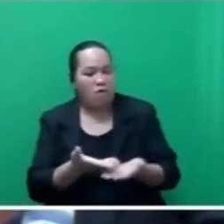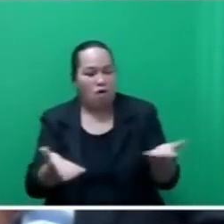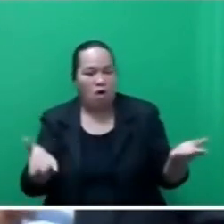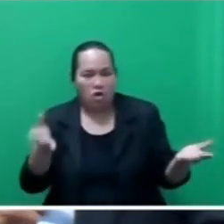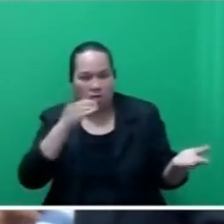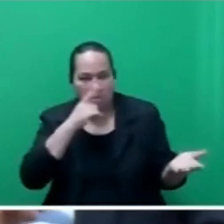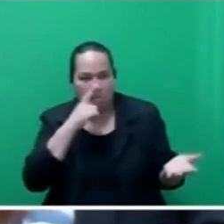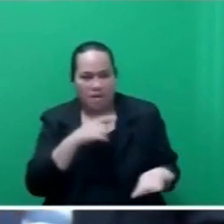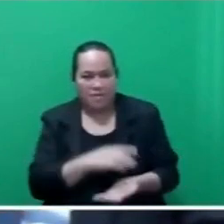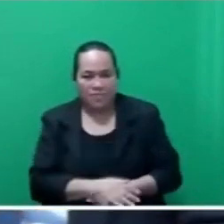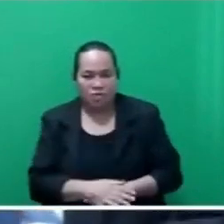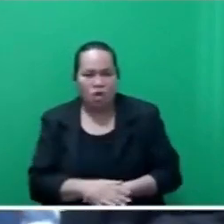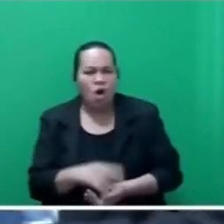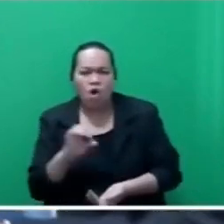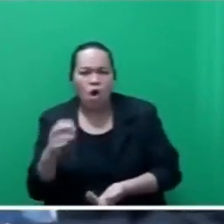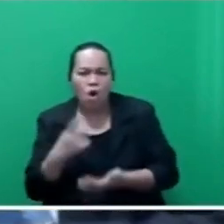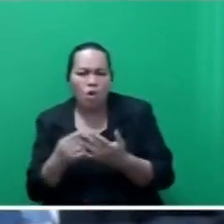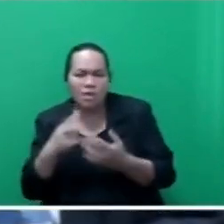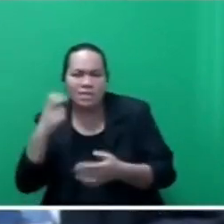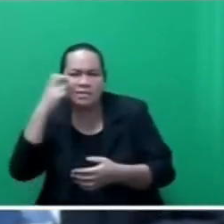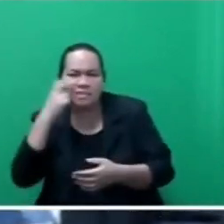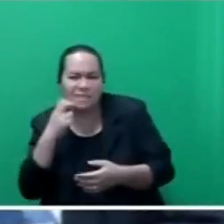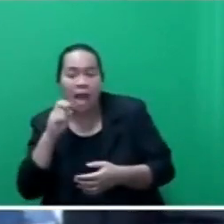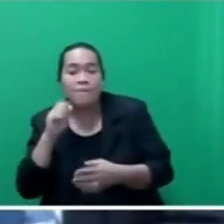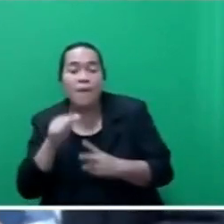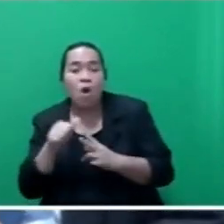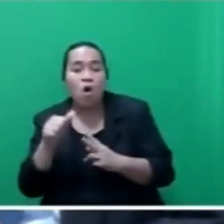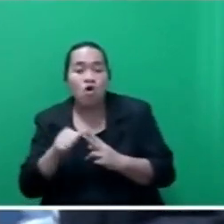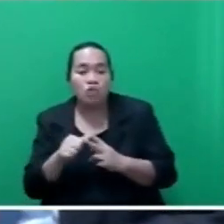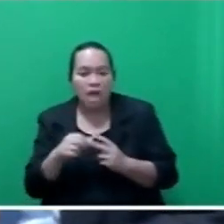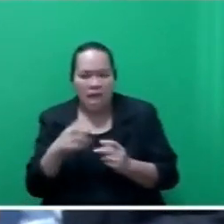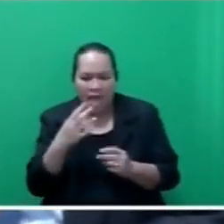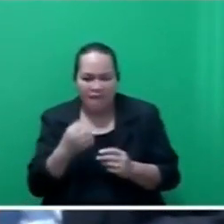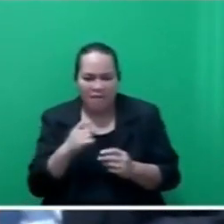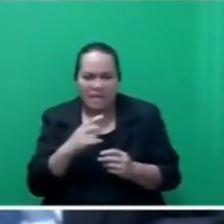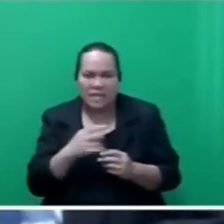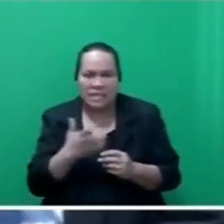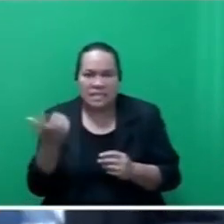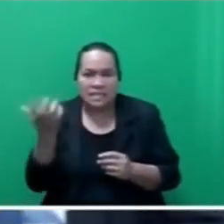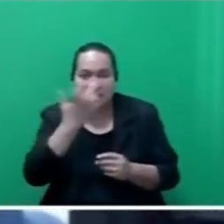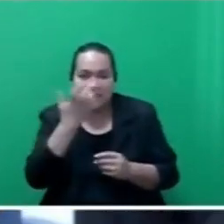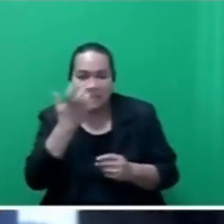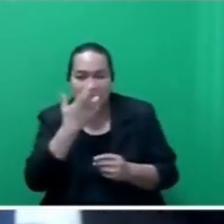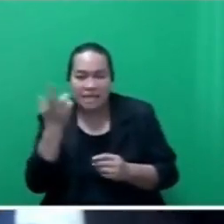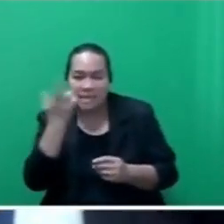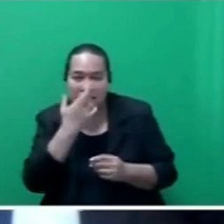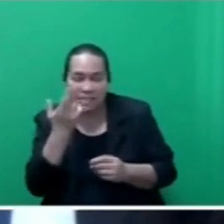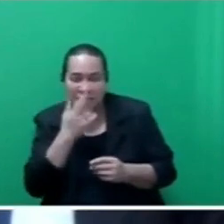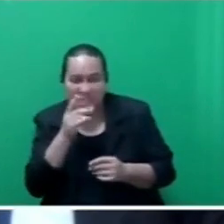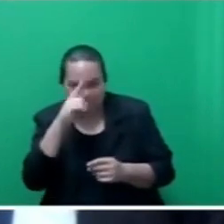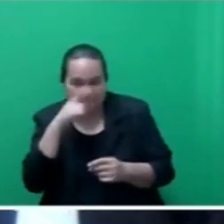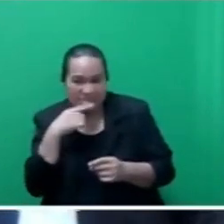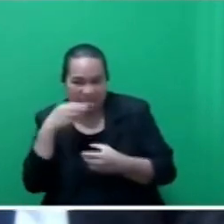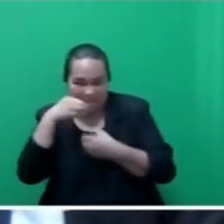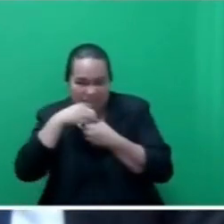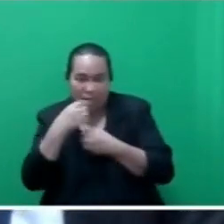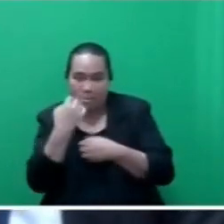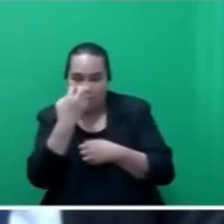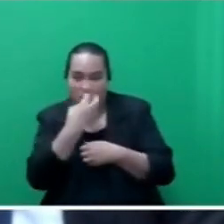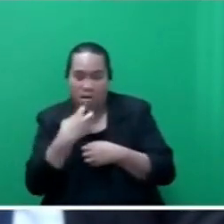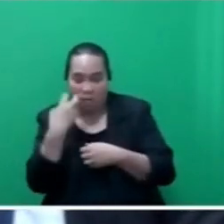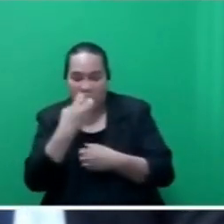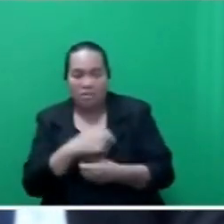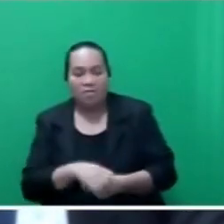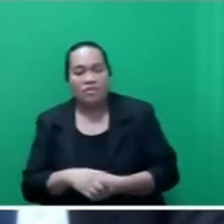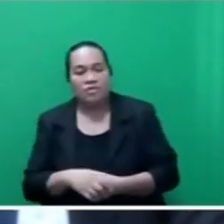have dental checks, but the ability to deal with acute dental issues. And again, I've begun